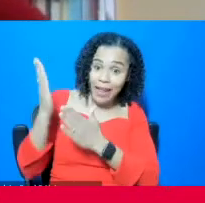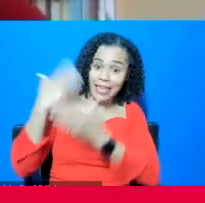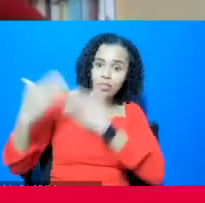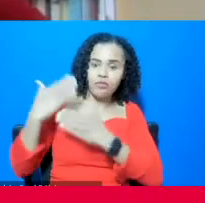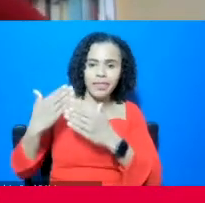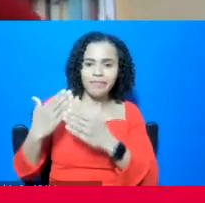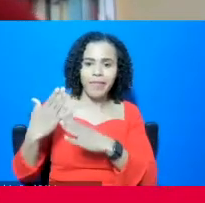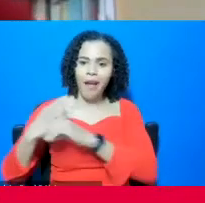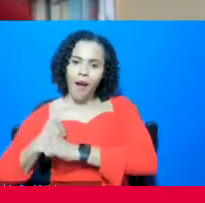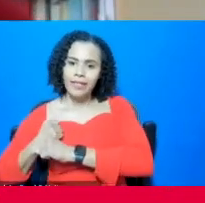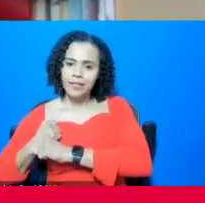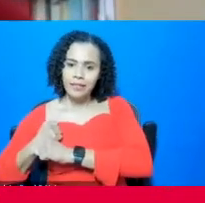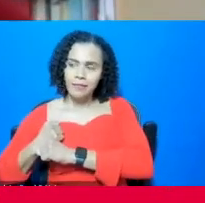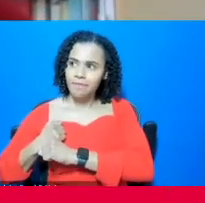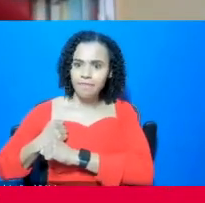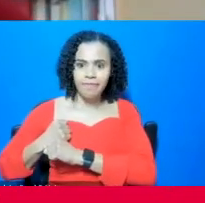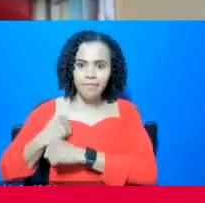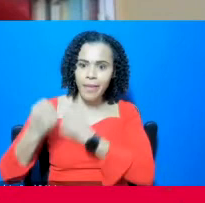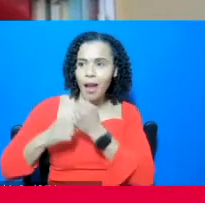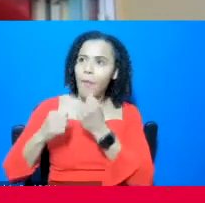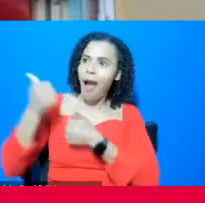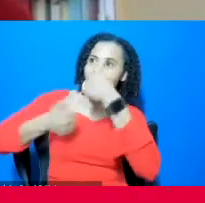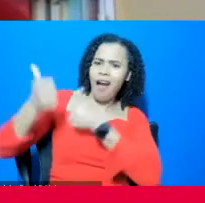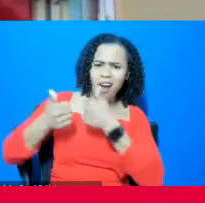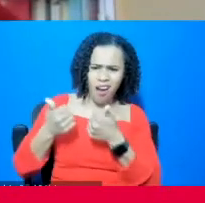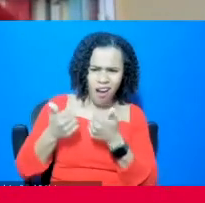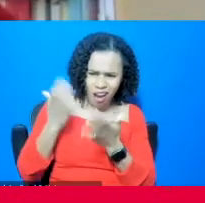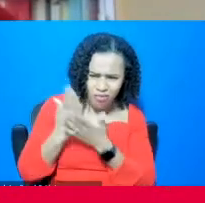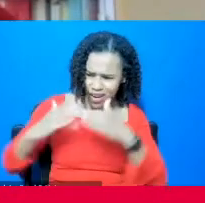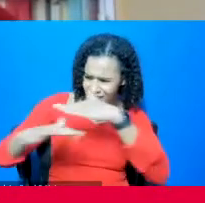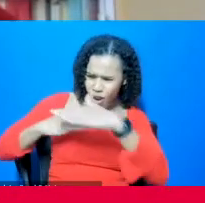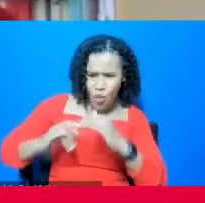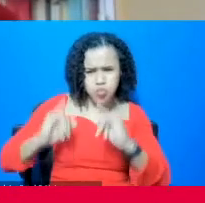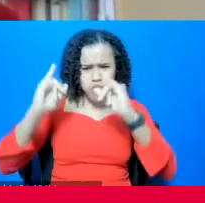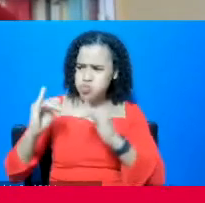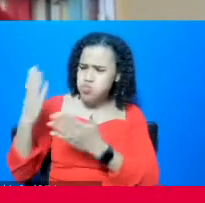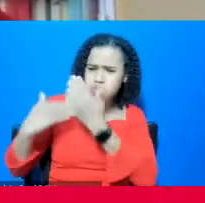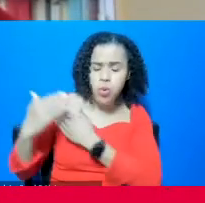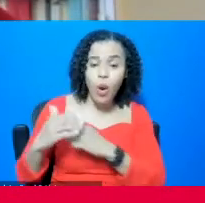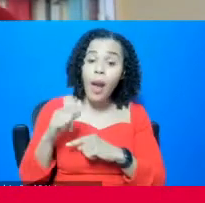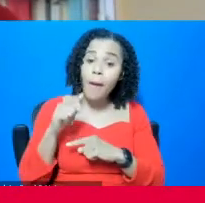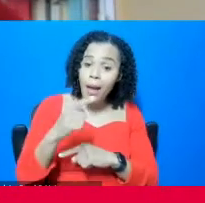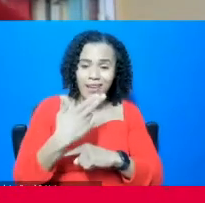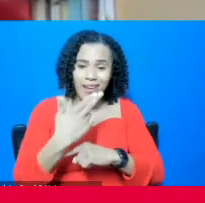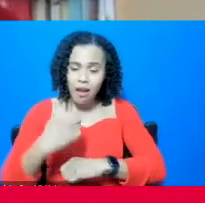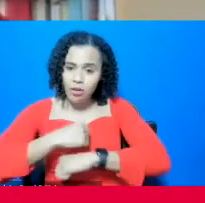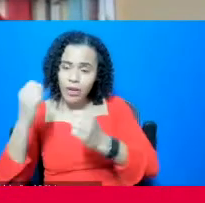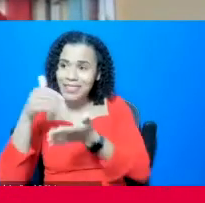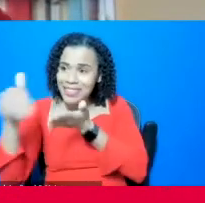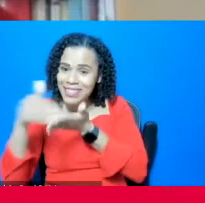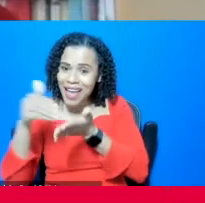But the manufacture of weapons, the manufacture and the trade of weapons was crucial to the success of colonial invasion,